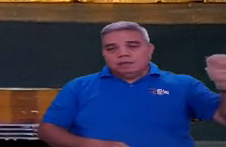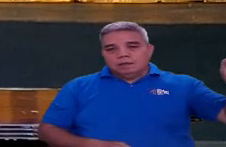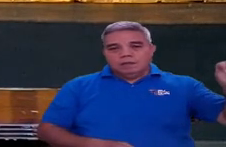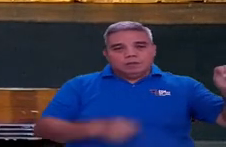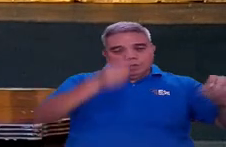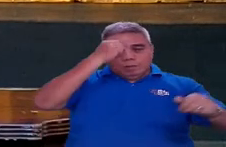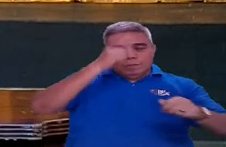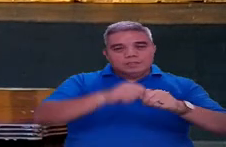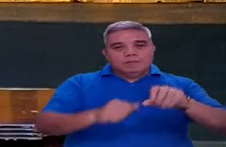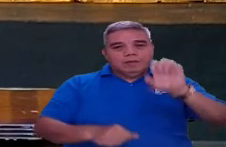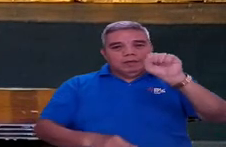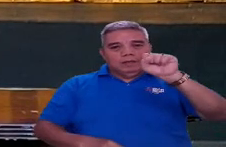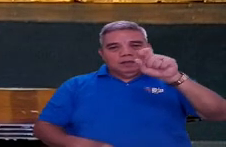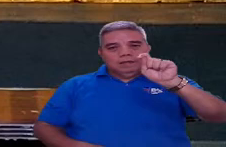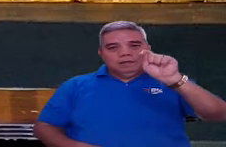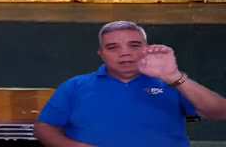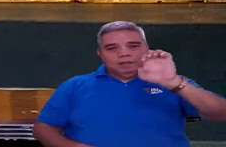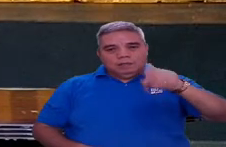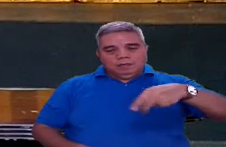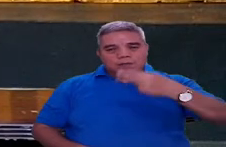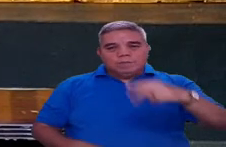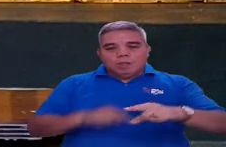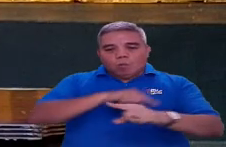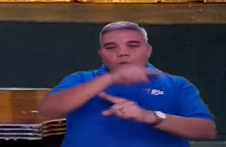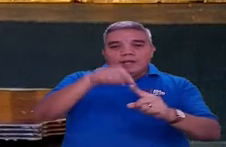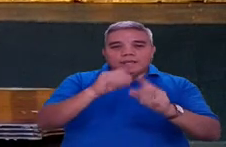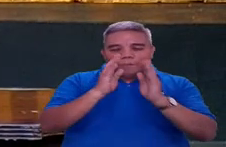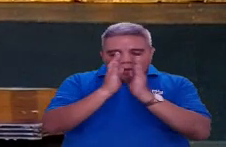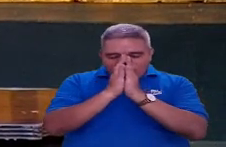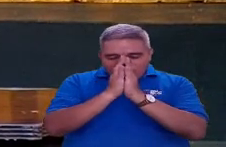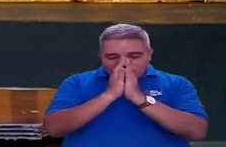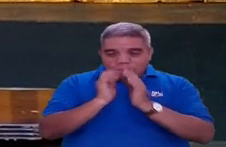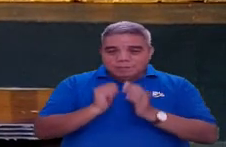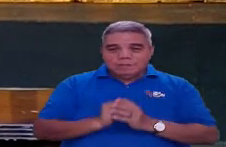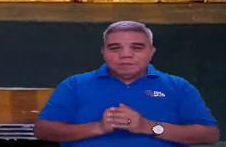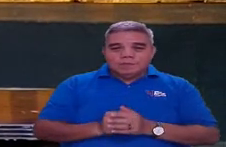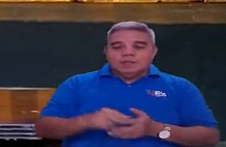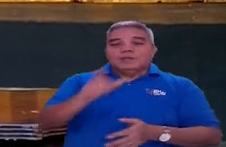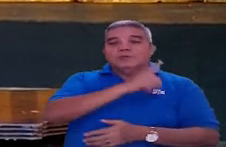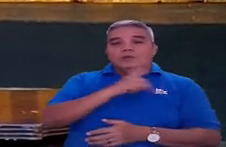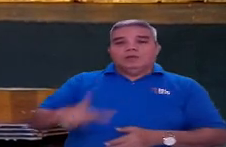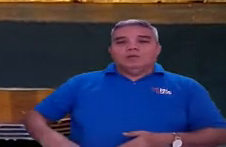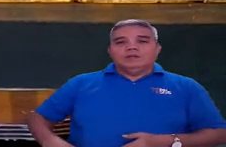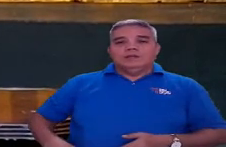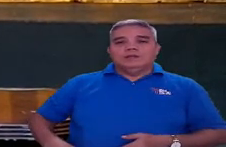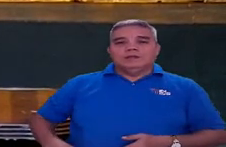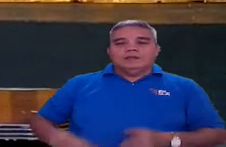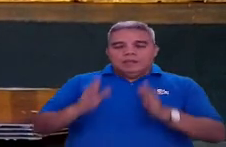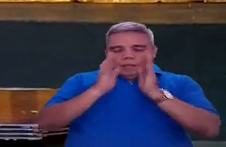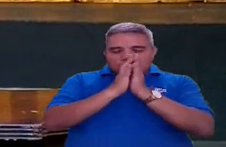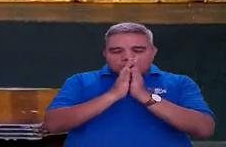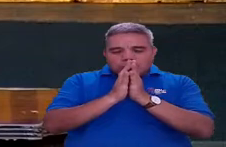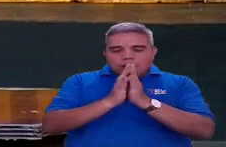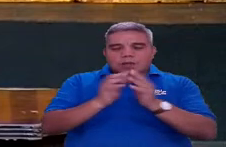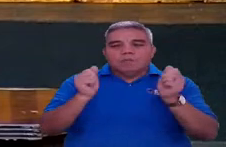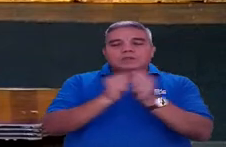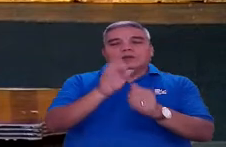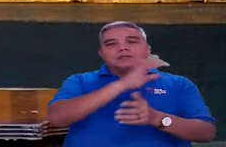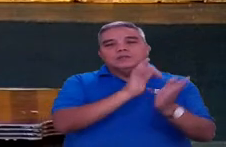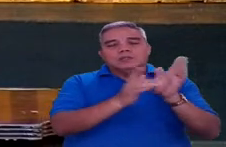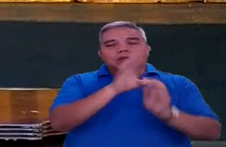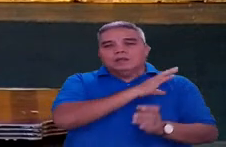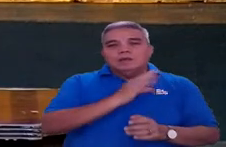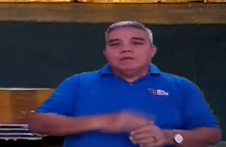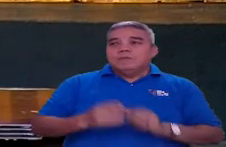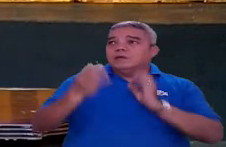You remember Stephen? When he prayed to the Lord, he prayed like Jesus Christ because